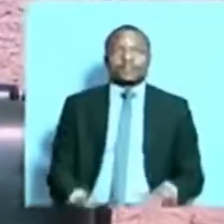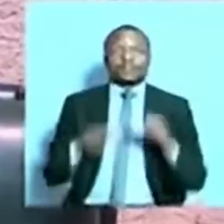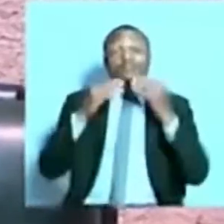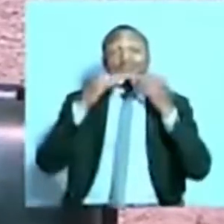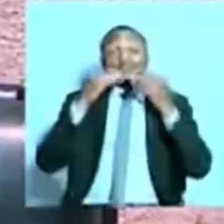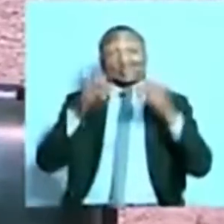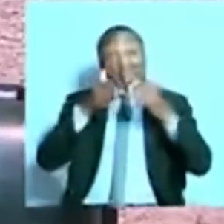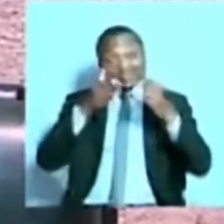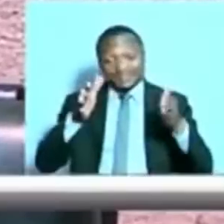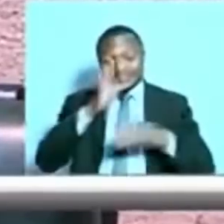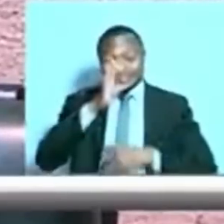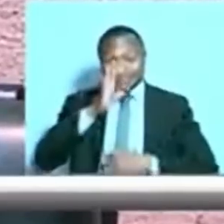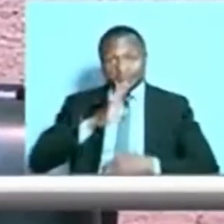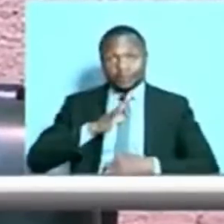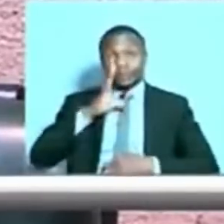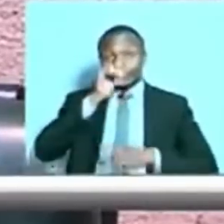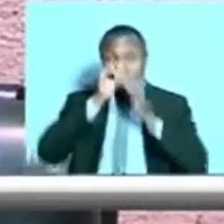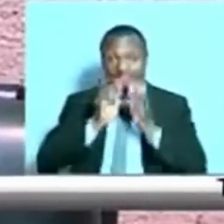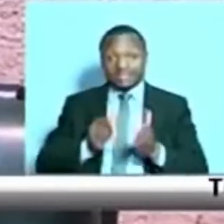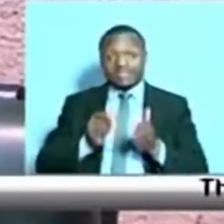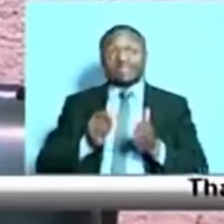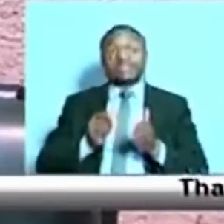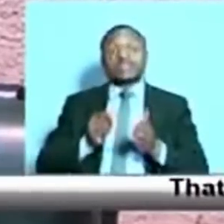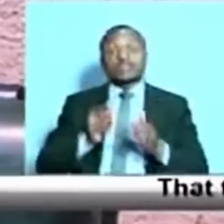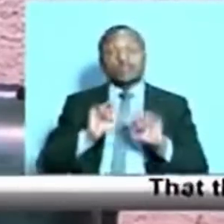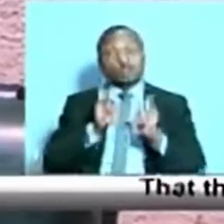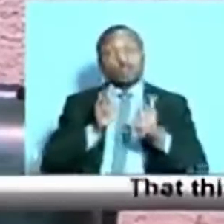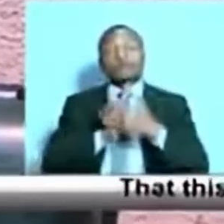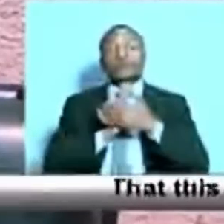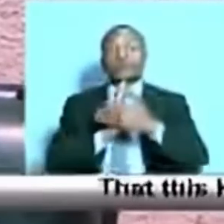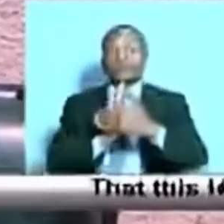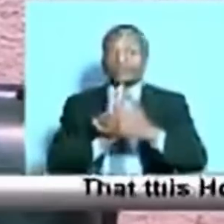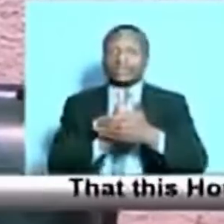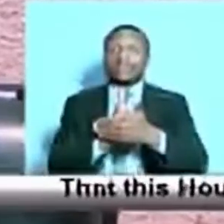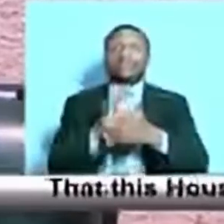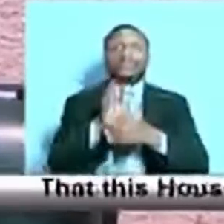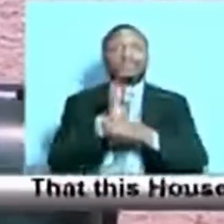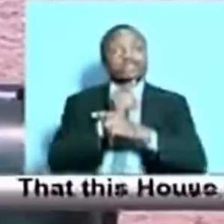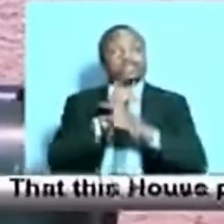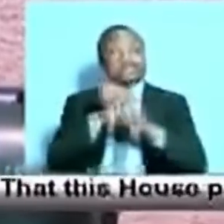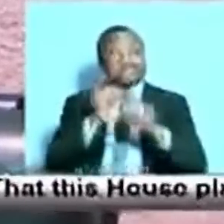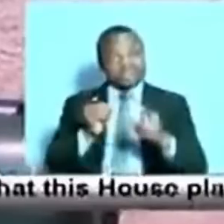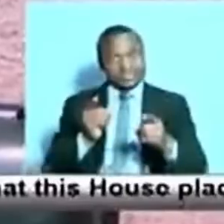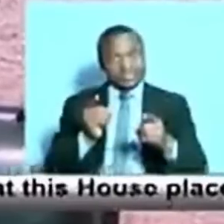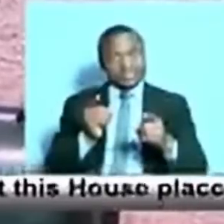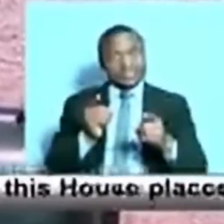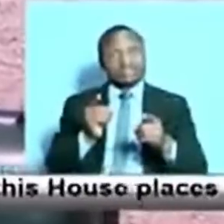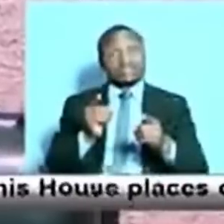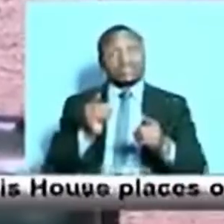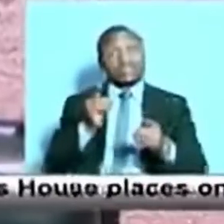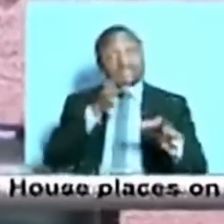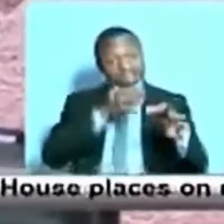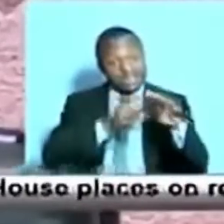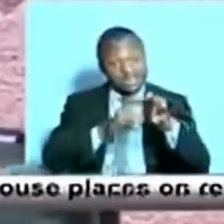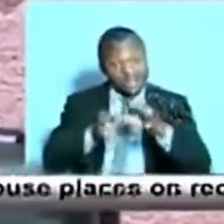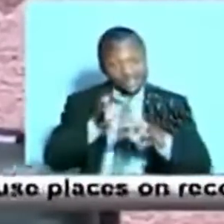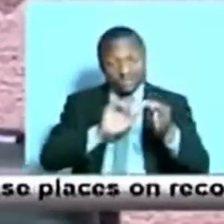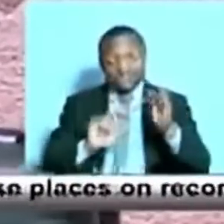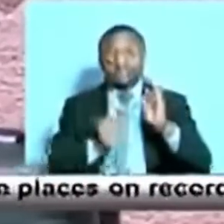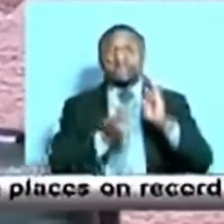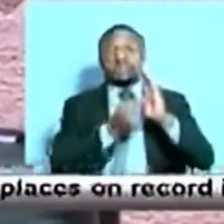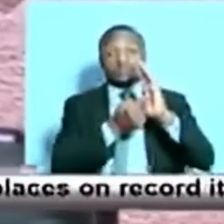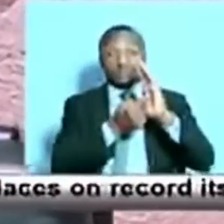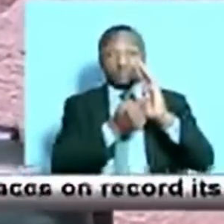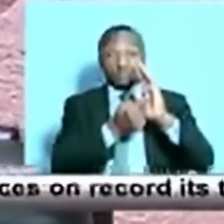Thank you very much, Madam Speaker, and I'm very well guided. I was just trying to illustrate the point that days